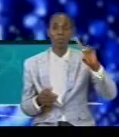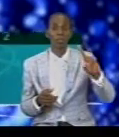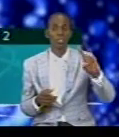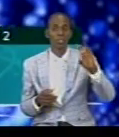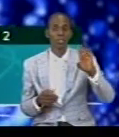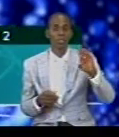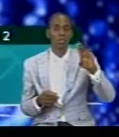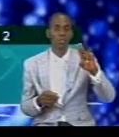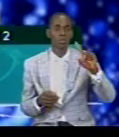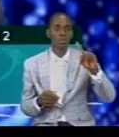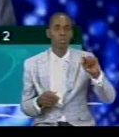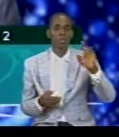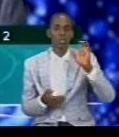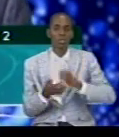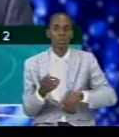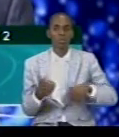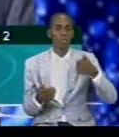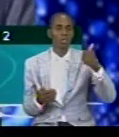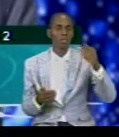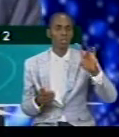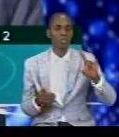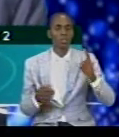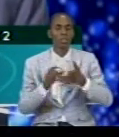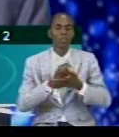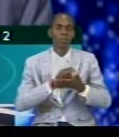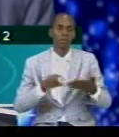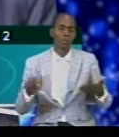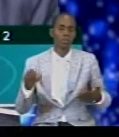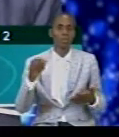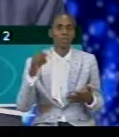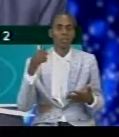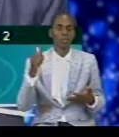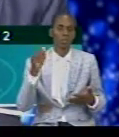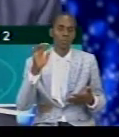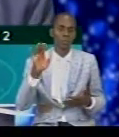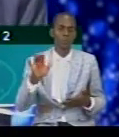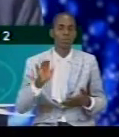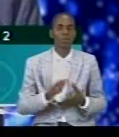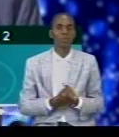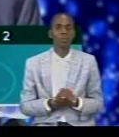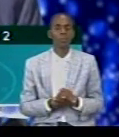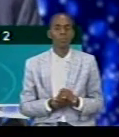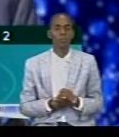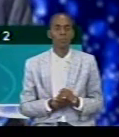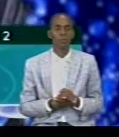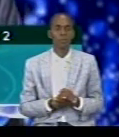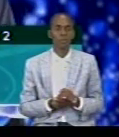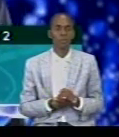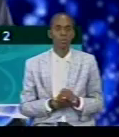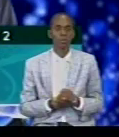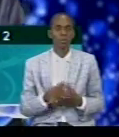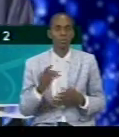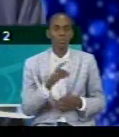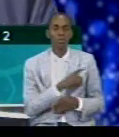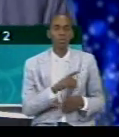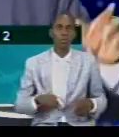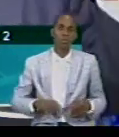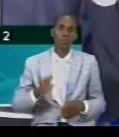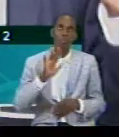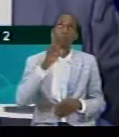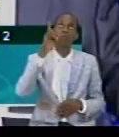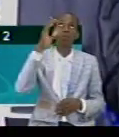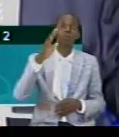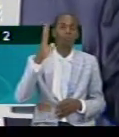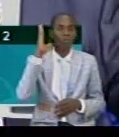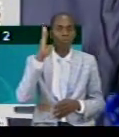what God said through Moses. Deuteronomy chapter 18, I read in verse 15. "The Lord thy God will raise